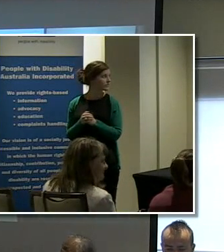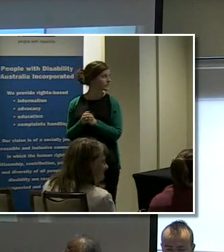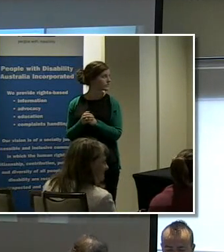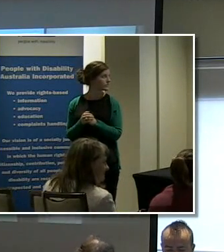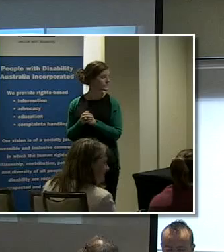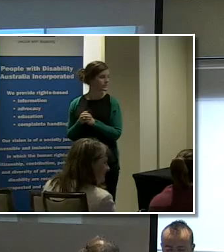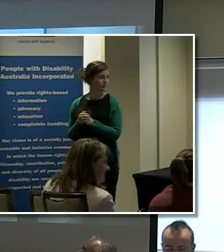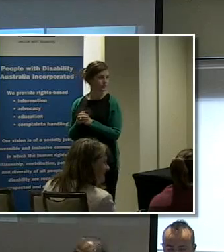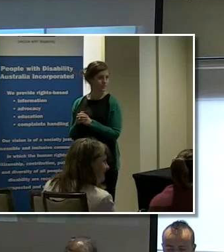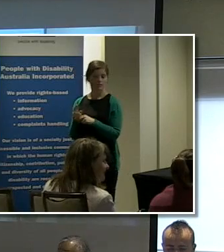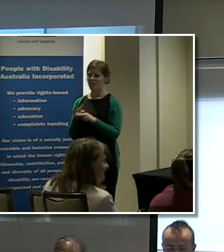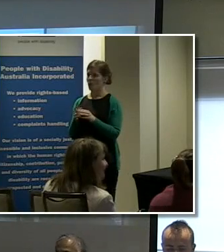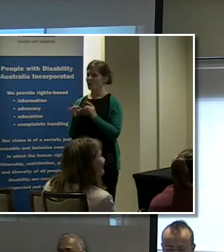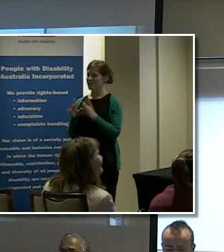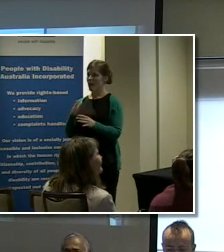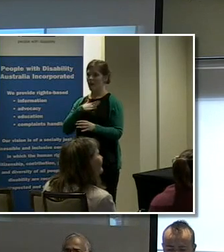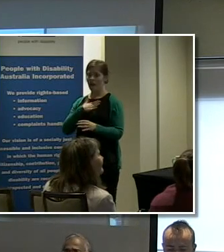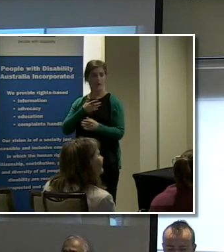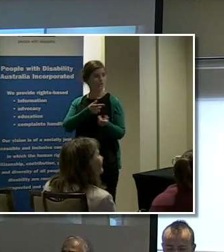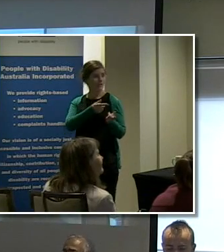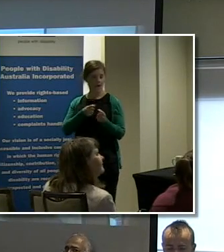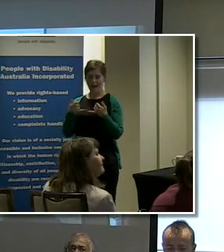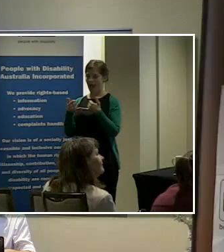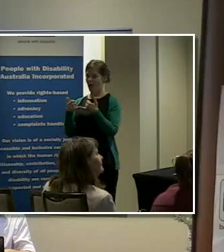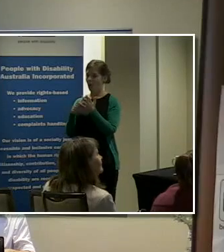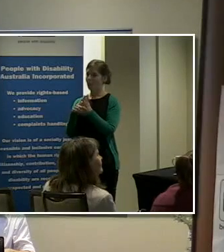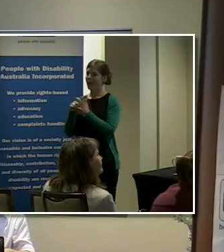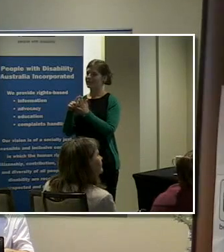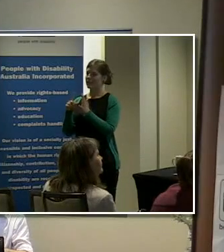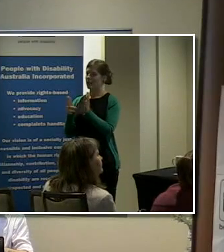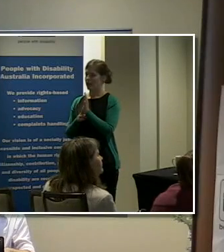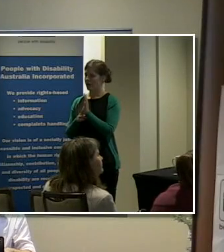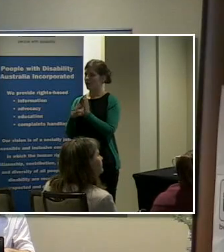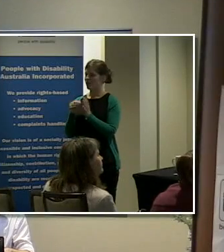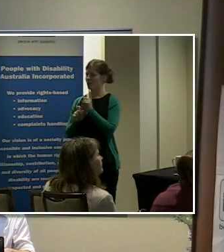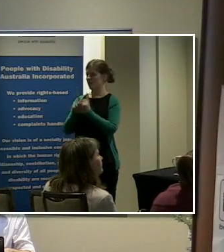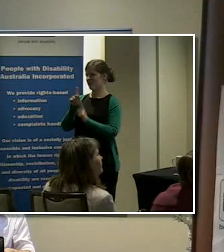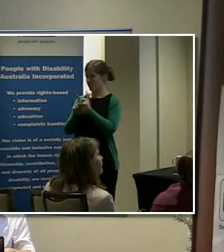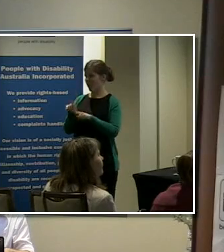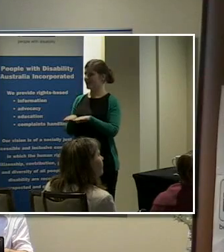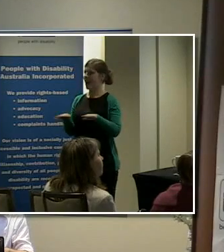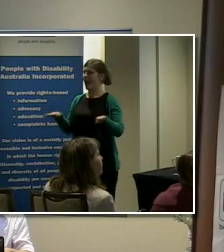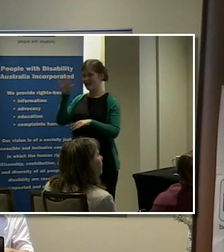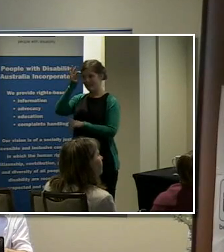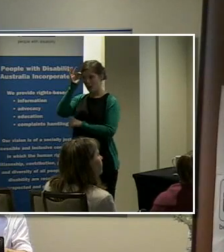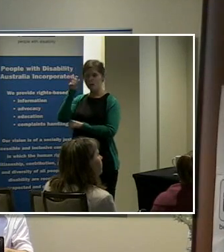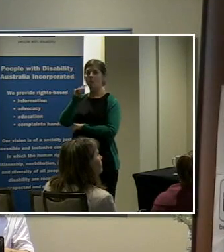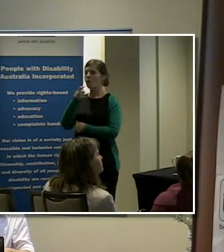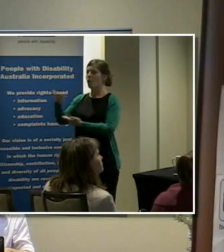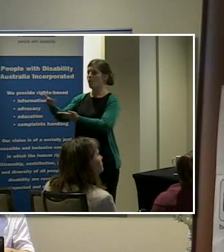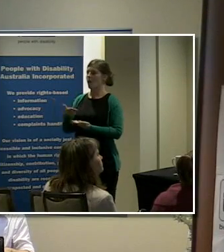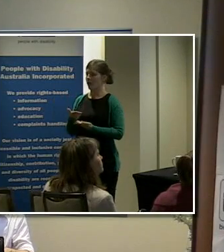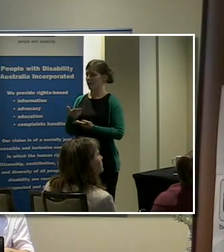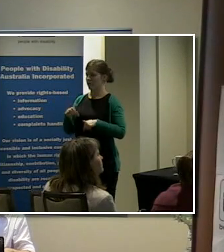I'd like to invite Uncle Madden from the Metropolitan Land Council to welcome us to country.